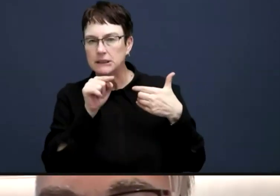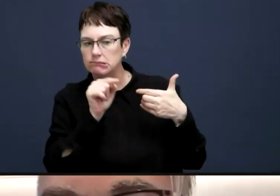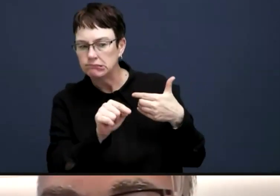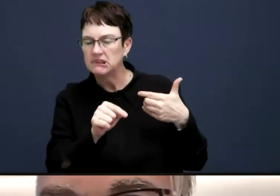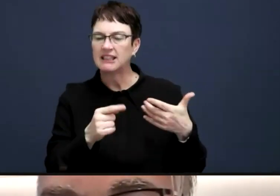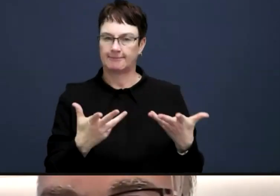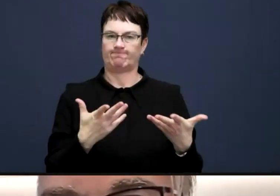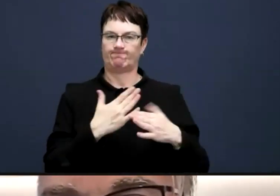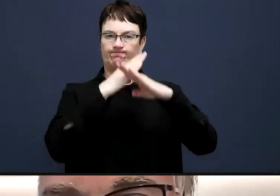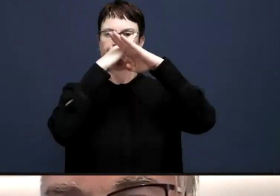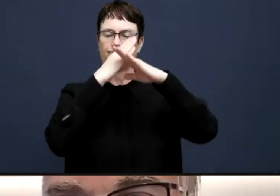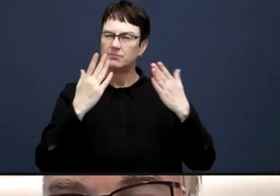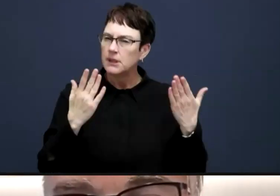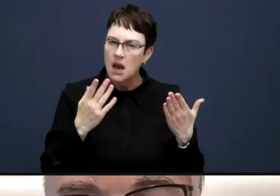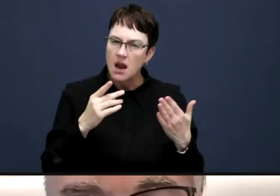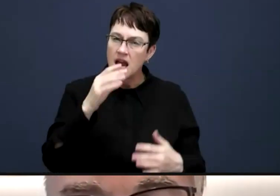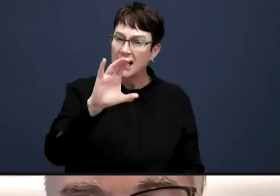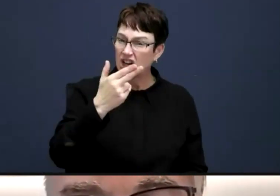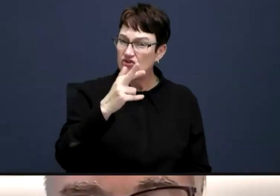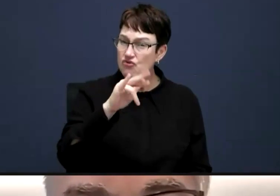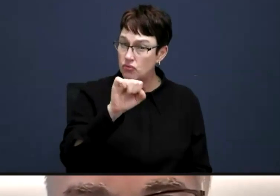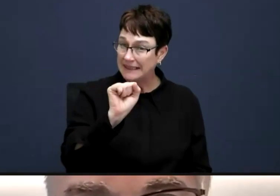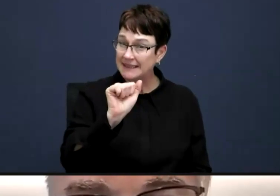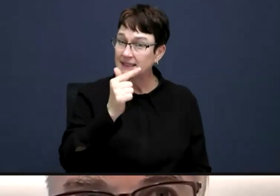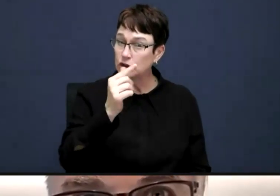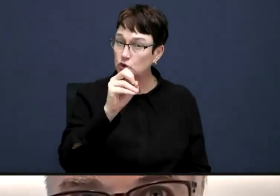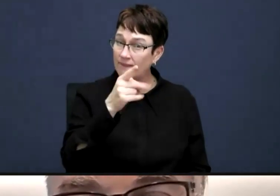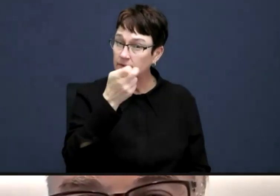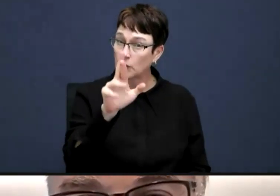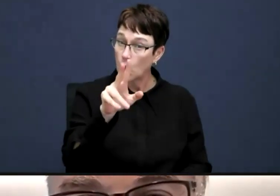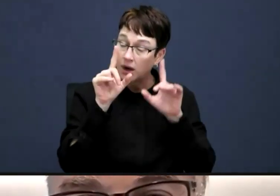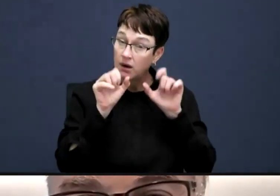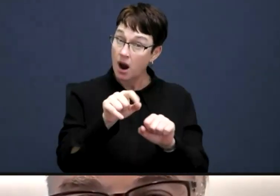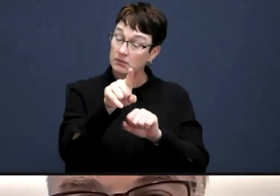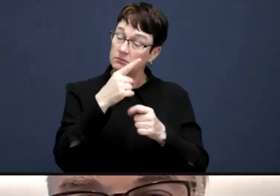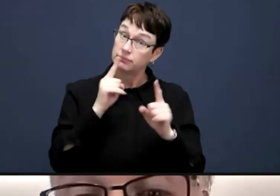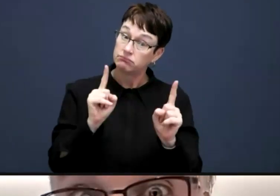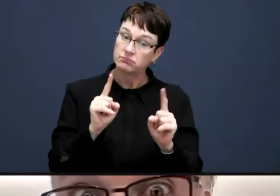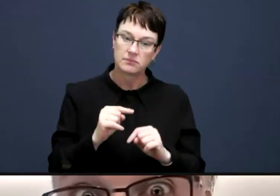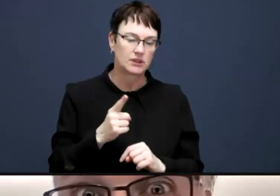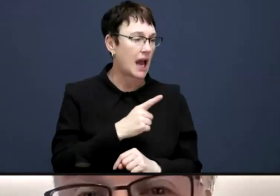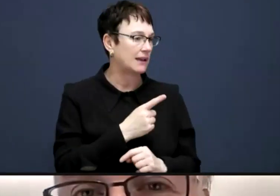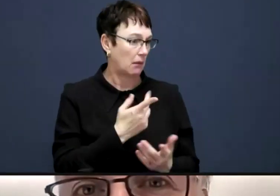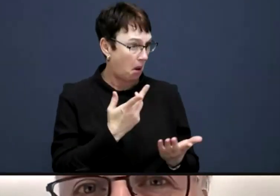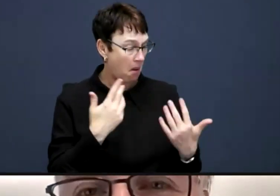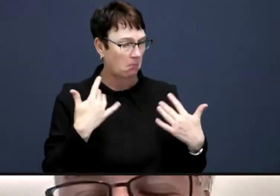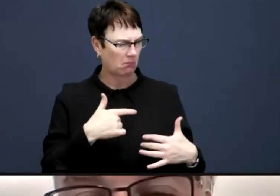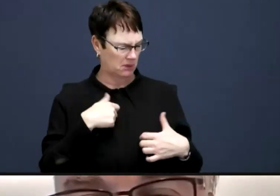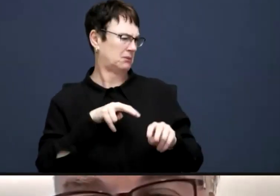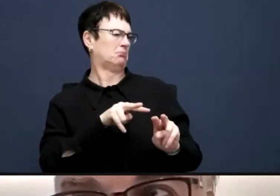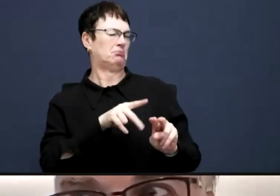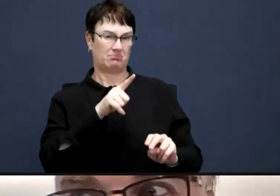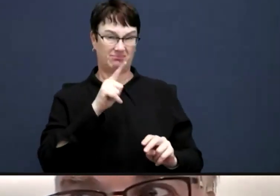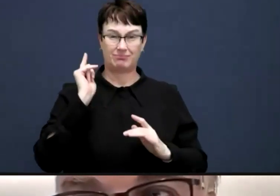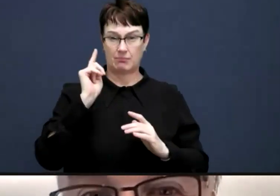to comment on that? Well, I think you're making an interesting statement that the web is that much better. According to the WebAIM survey, of